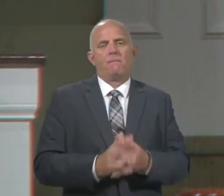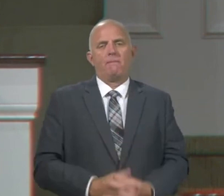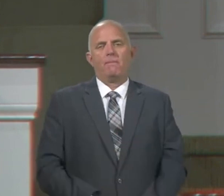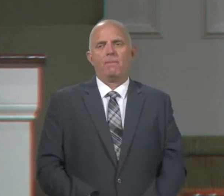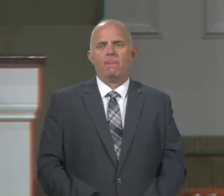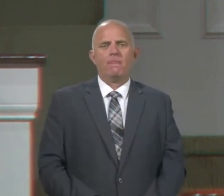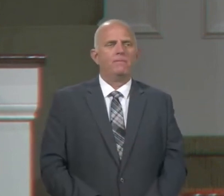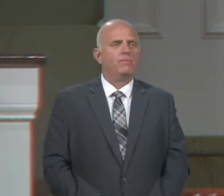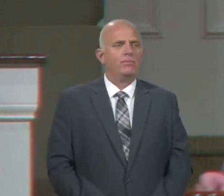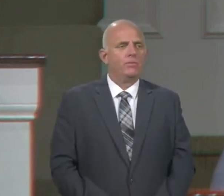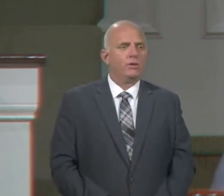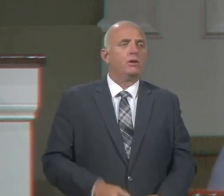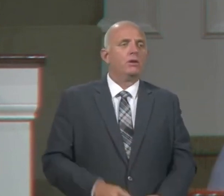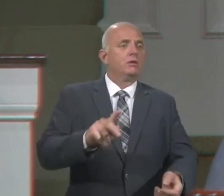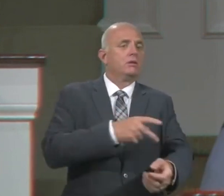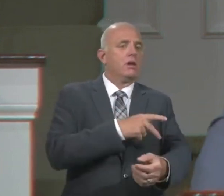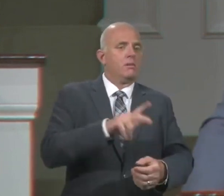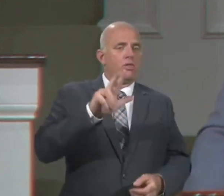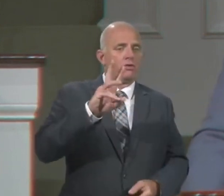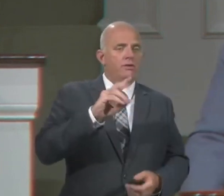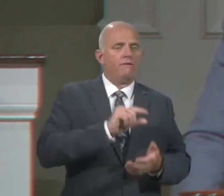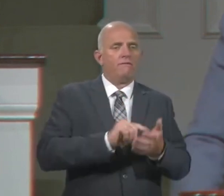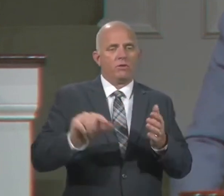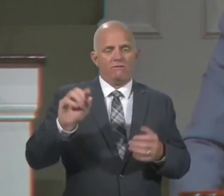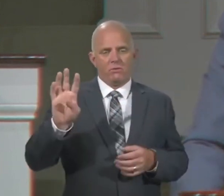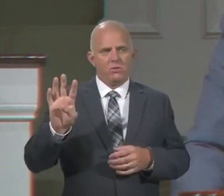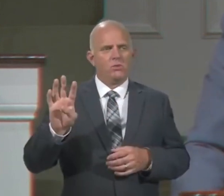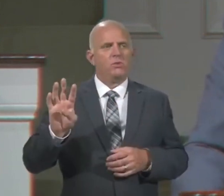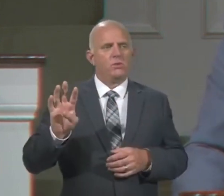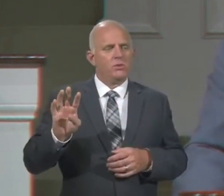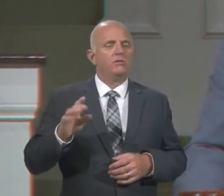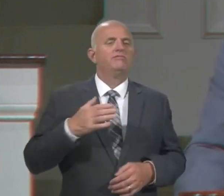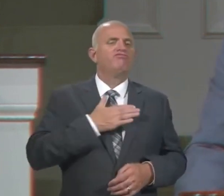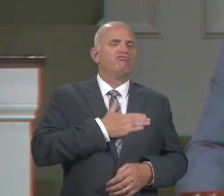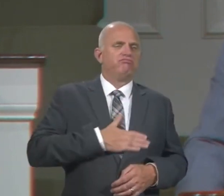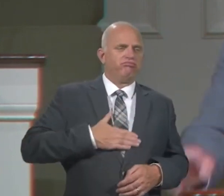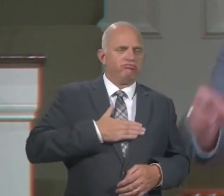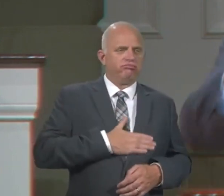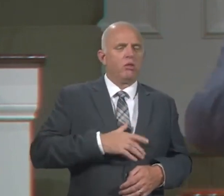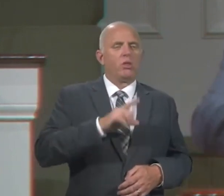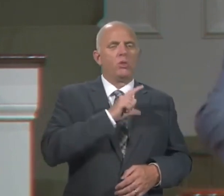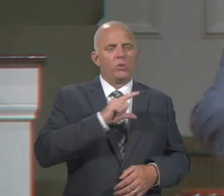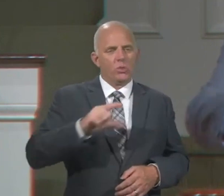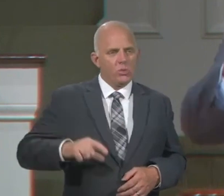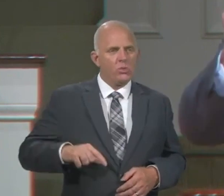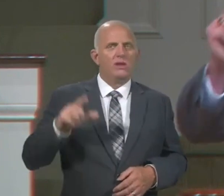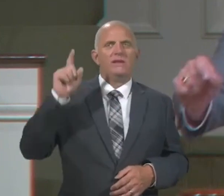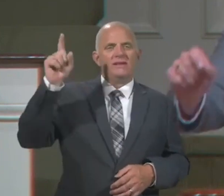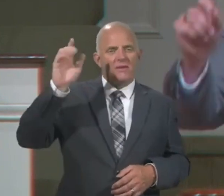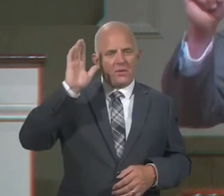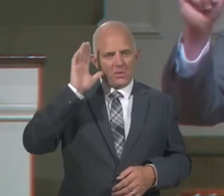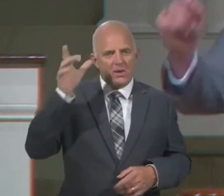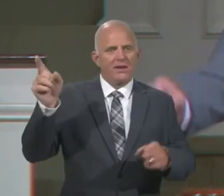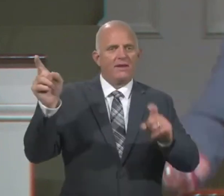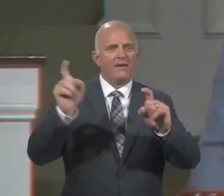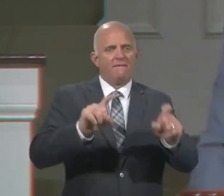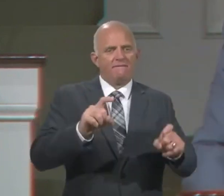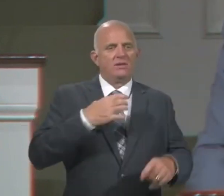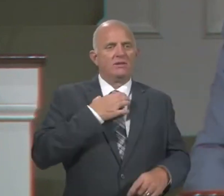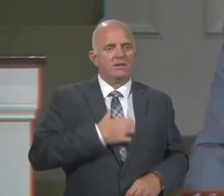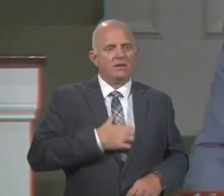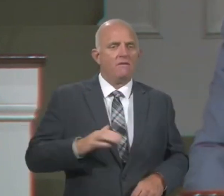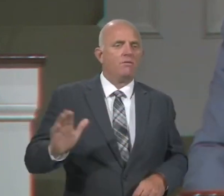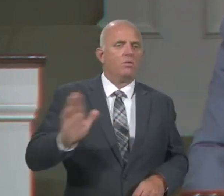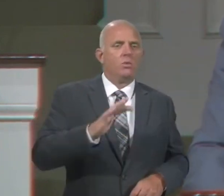Psalm 37, verse 4, the Bible says, delight thyself also in the Lord, and he shall give thee the desires of thine